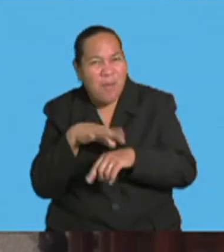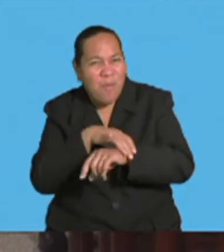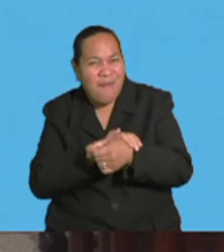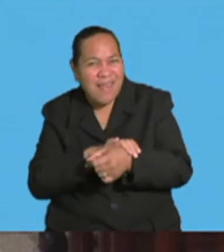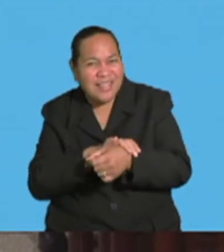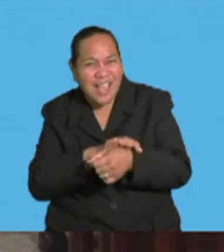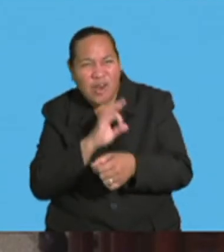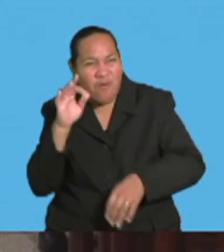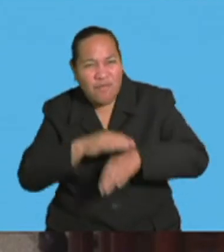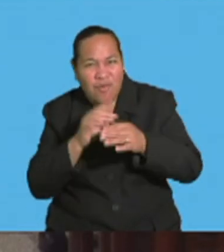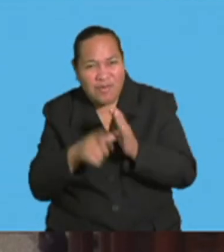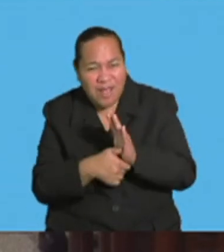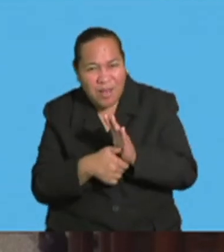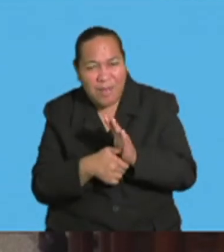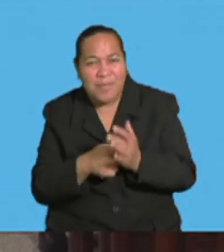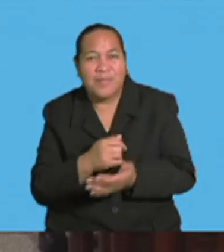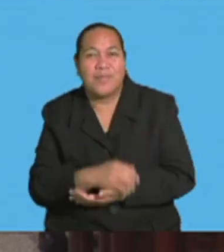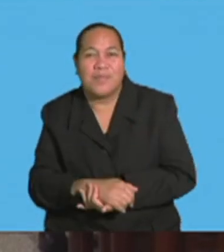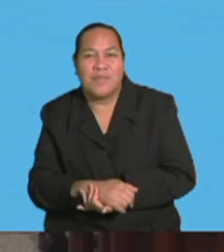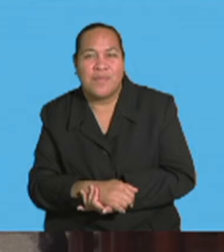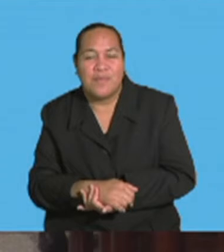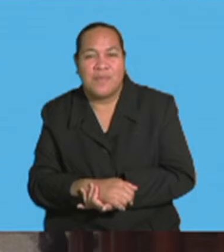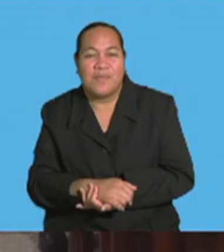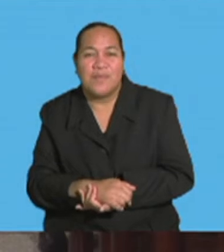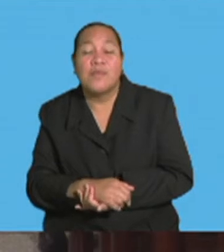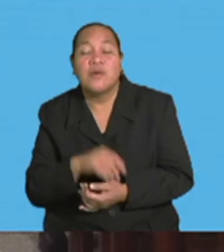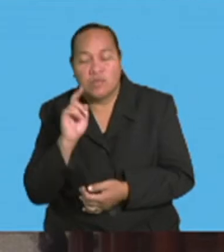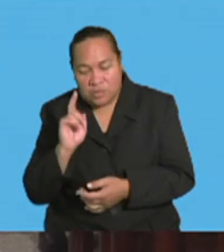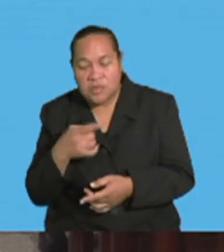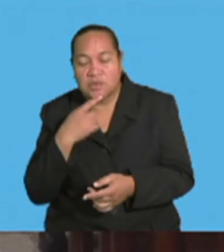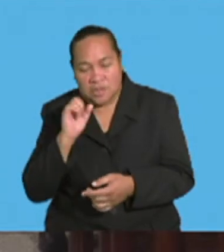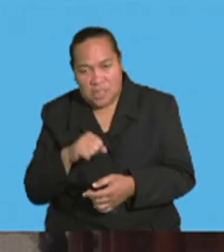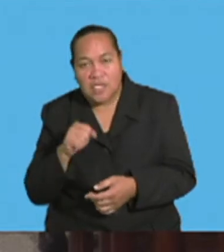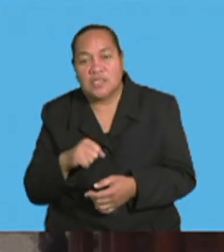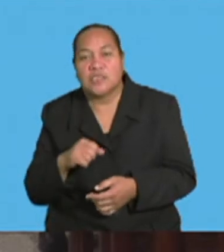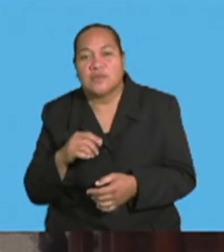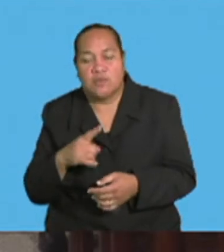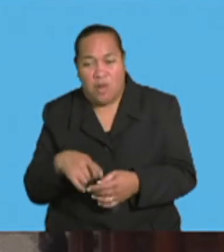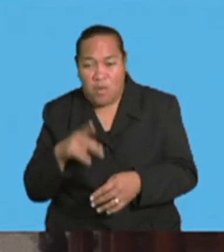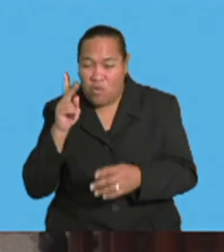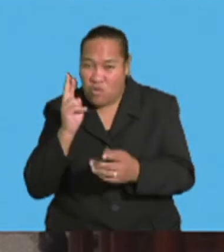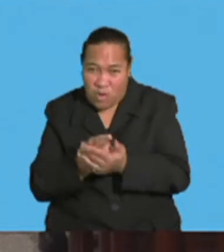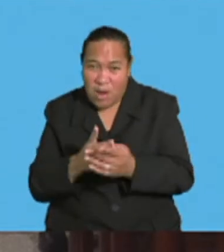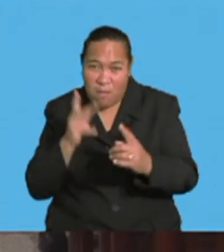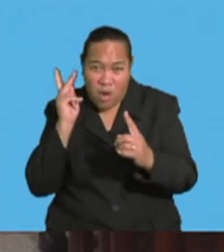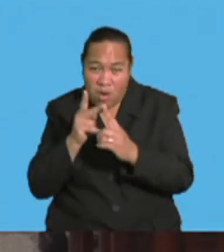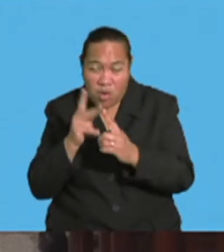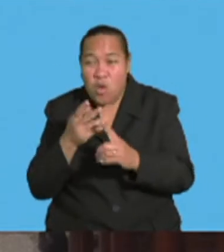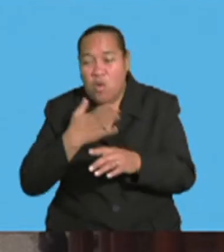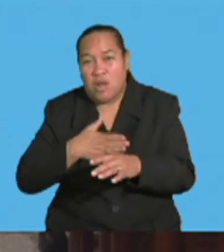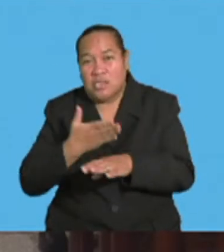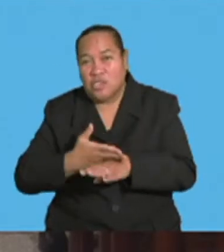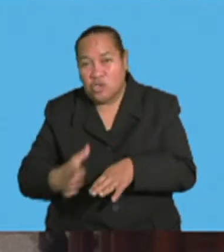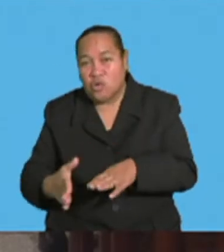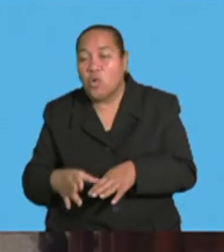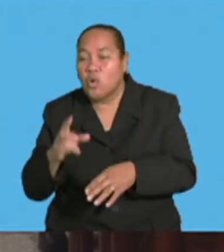Special constables are included in this reform. The priority, apart from new intakes,